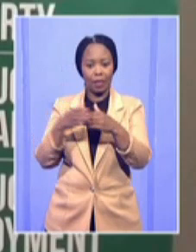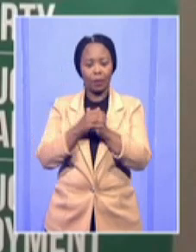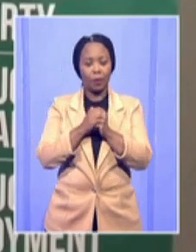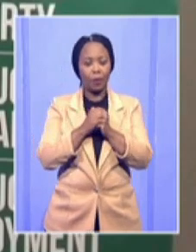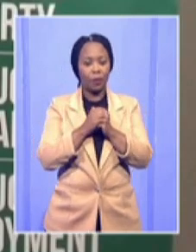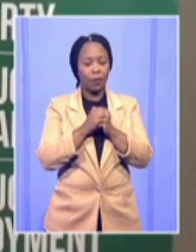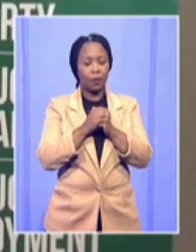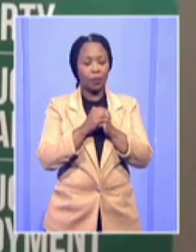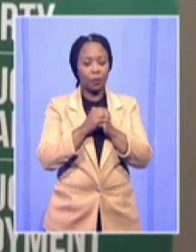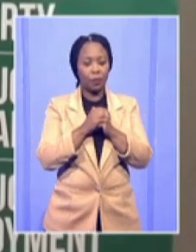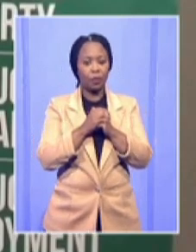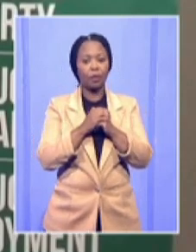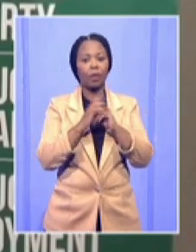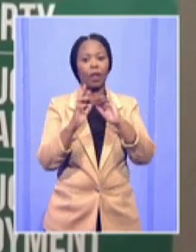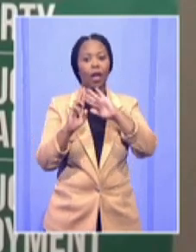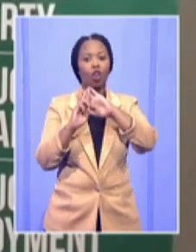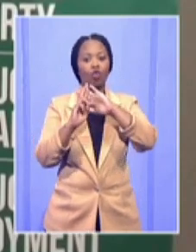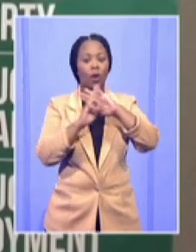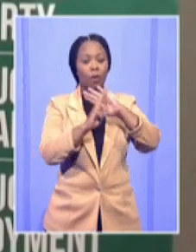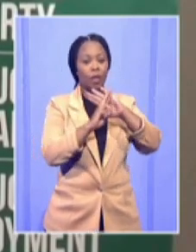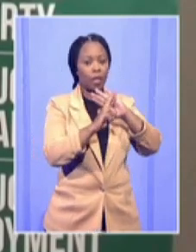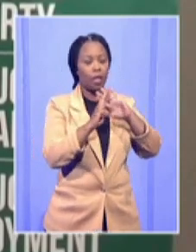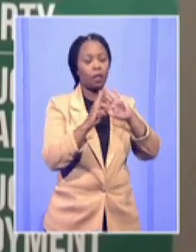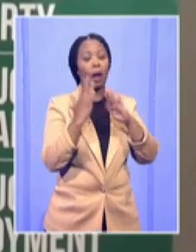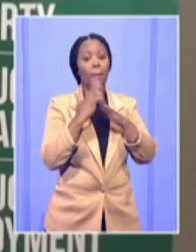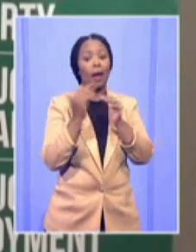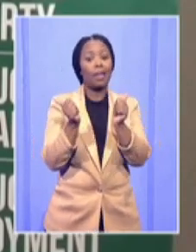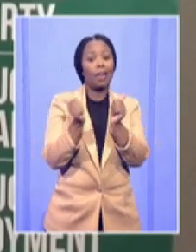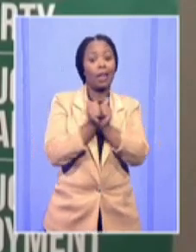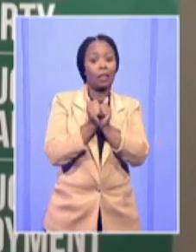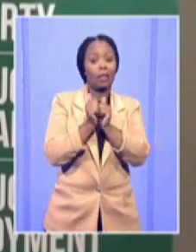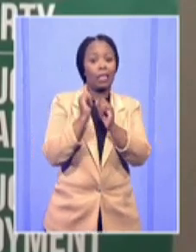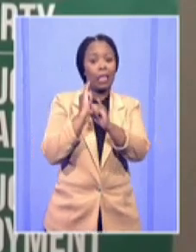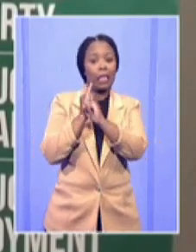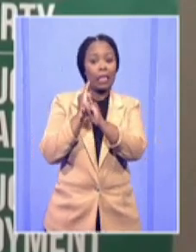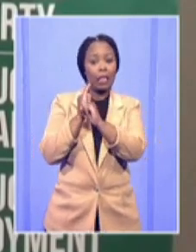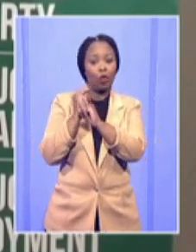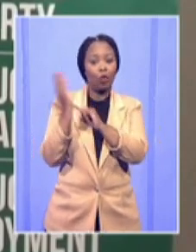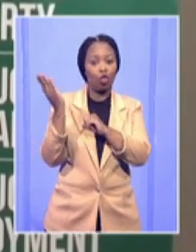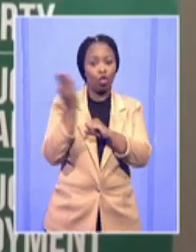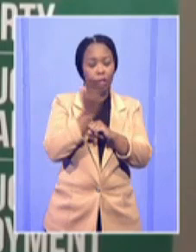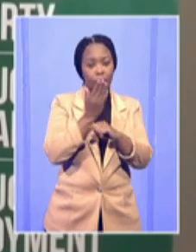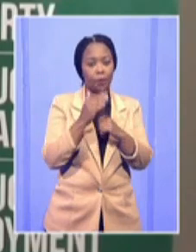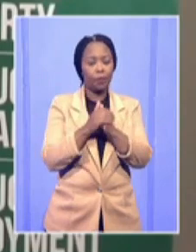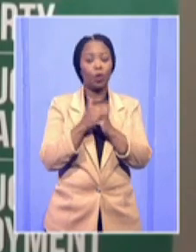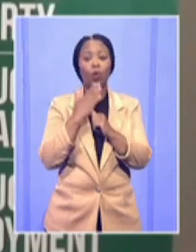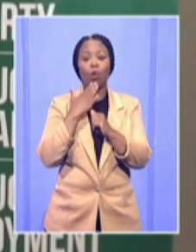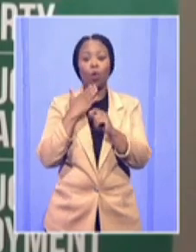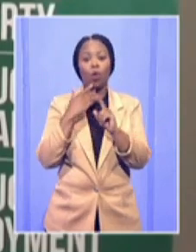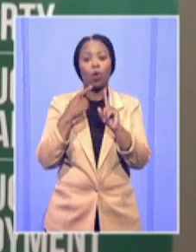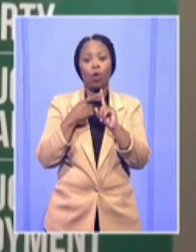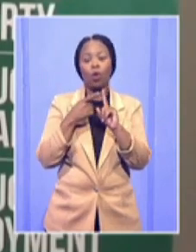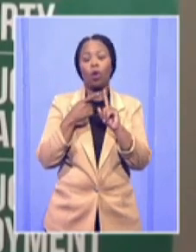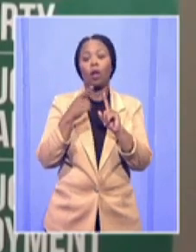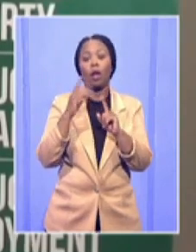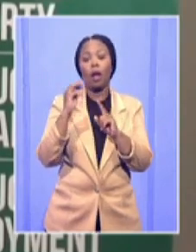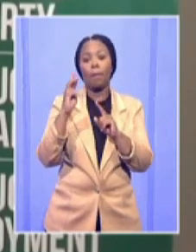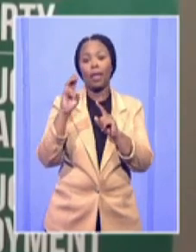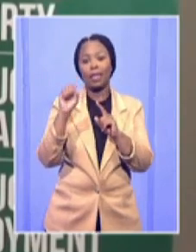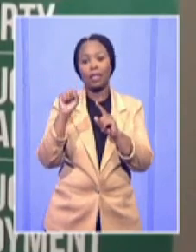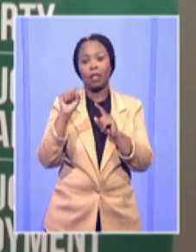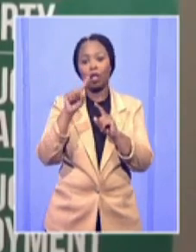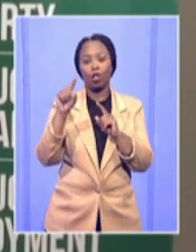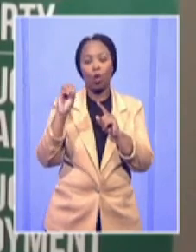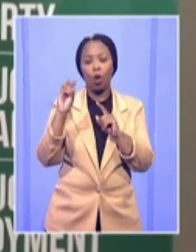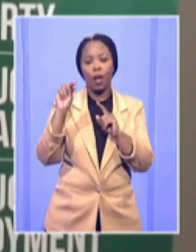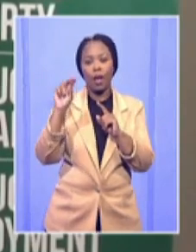representatives of partner institutions, Ms. Ronette Angela, and her